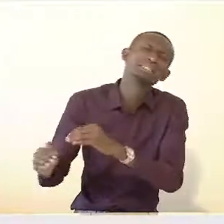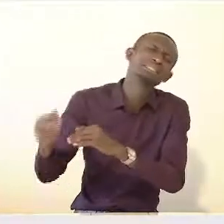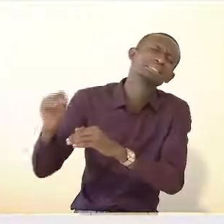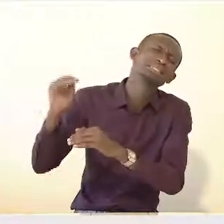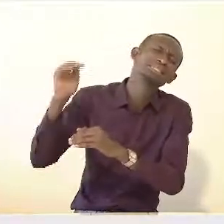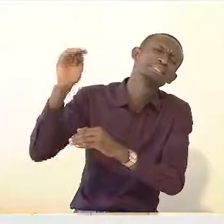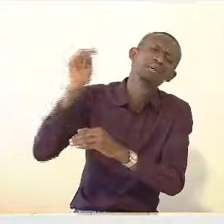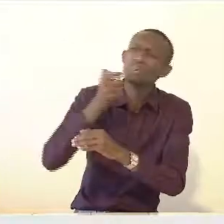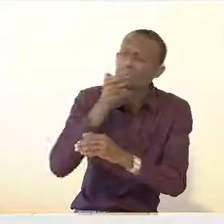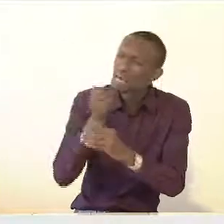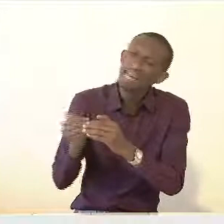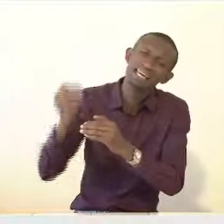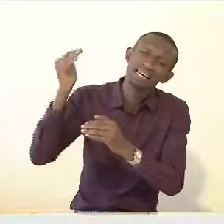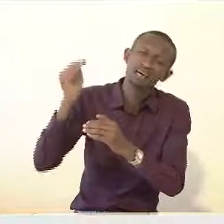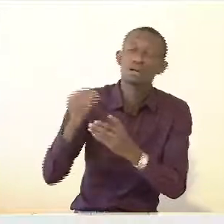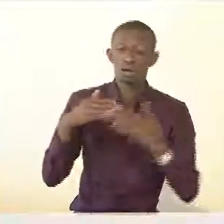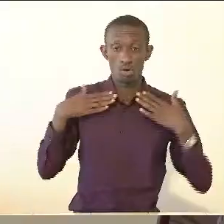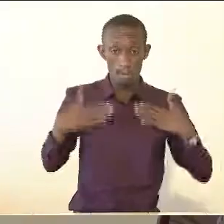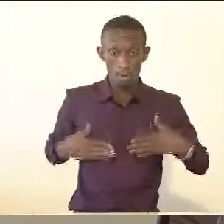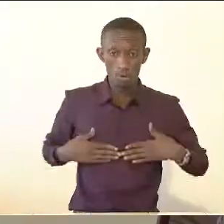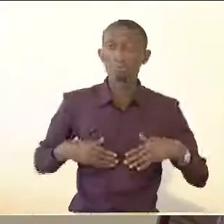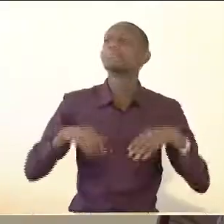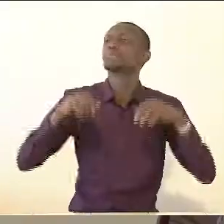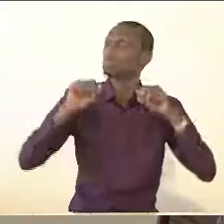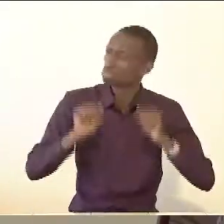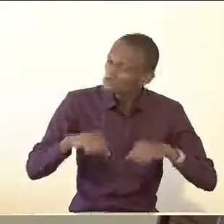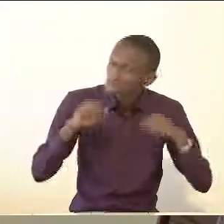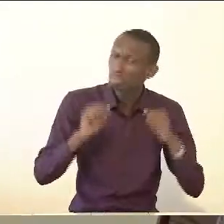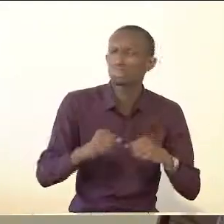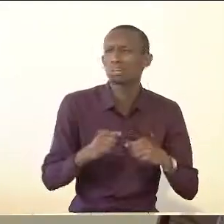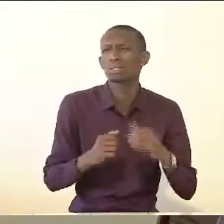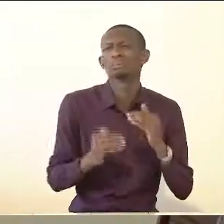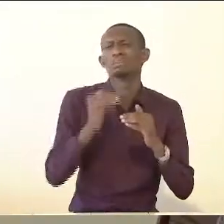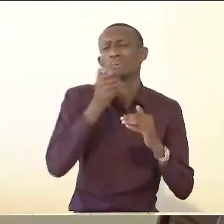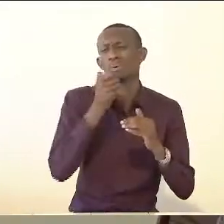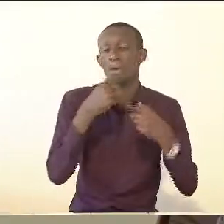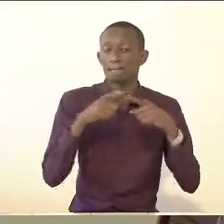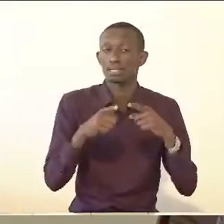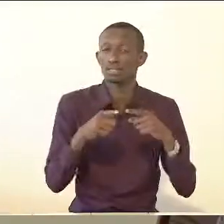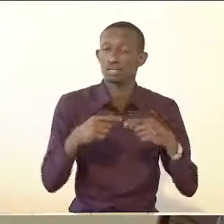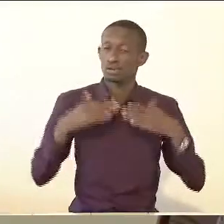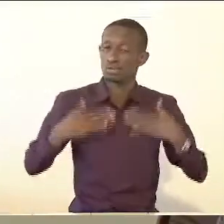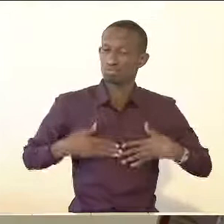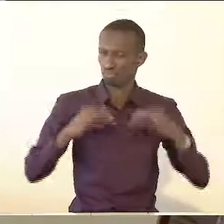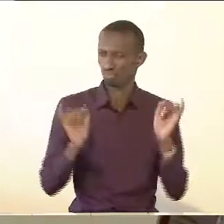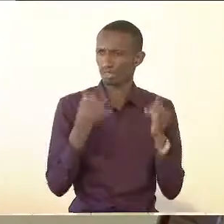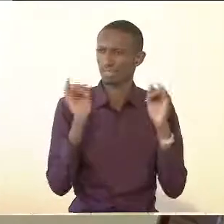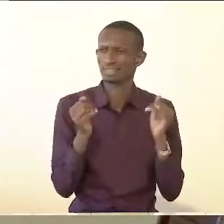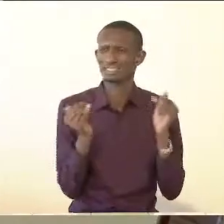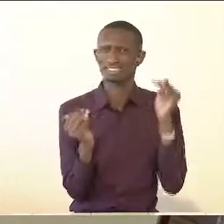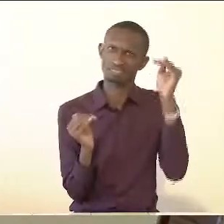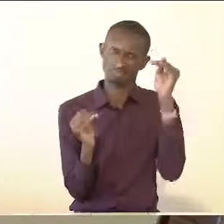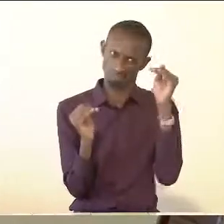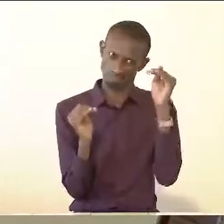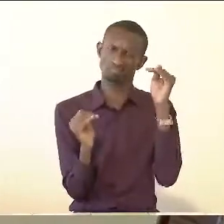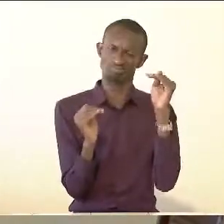heat, the body tries by all means to do what? To strike a balance, to make it on what you call a standstill, so that some